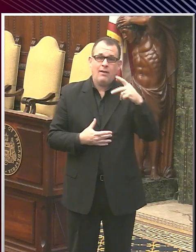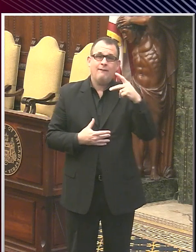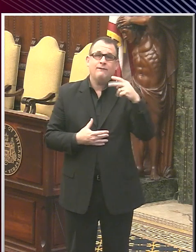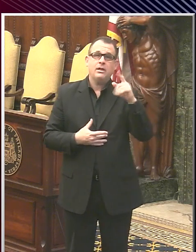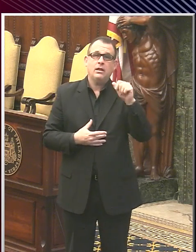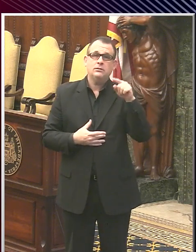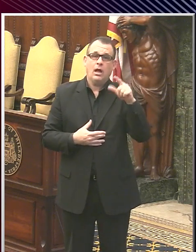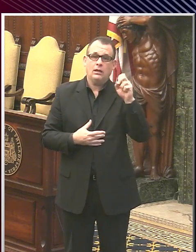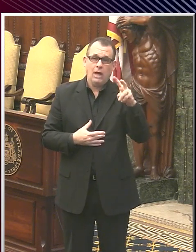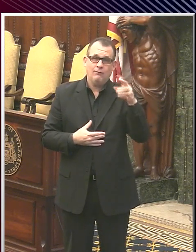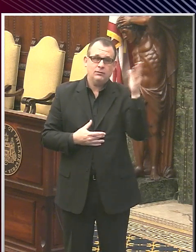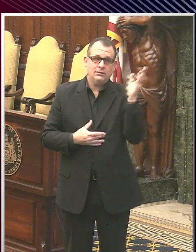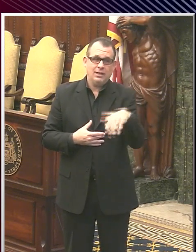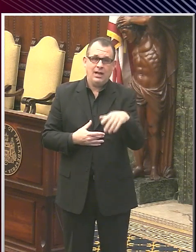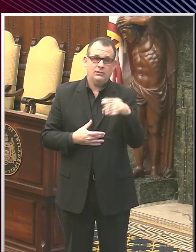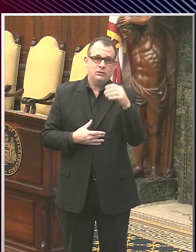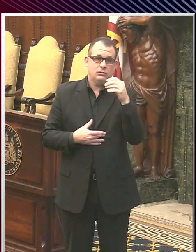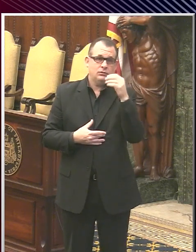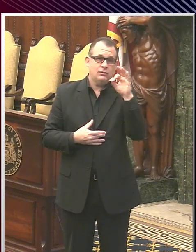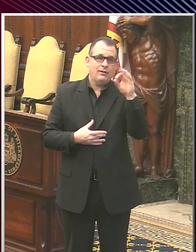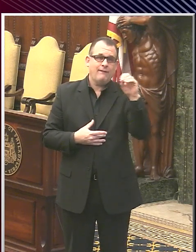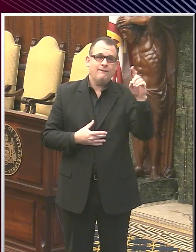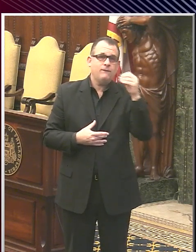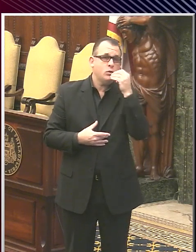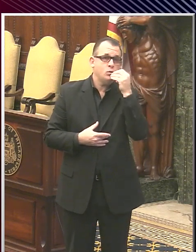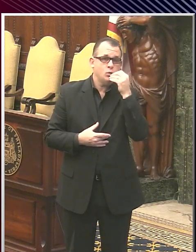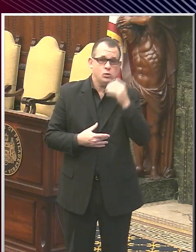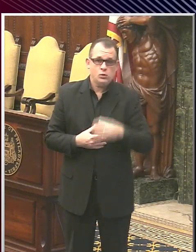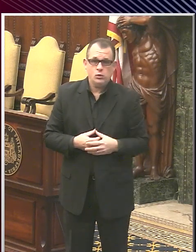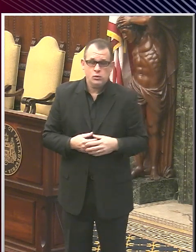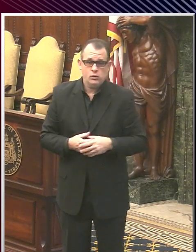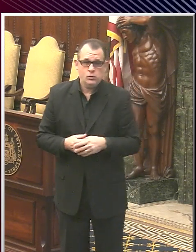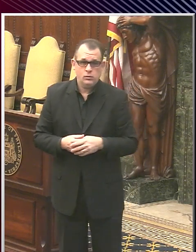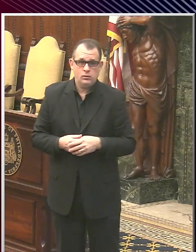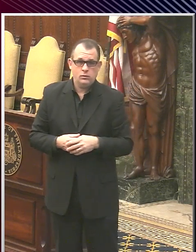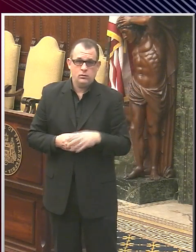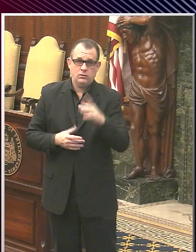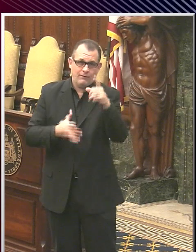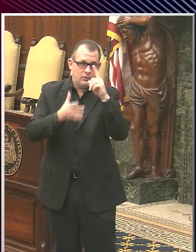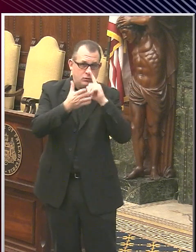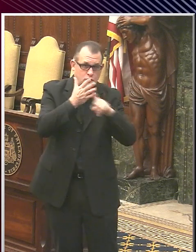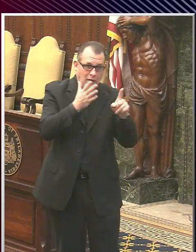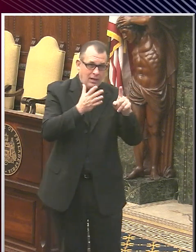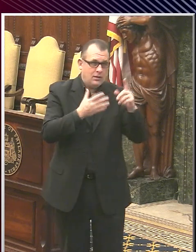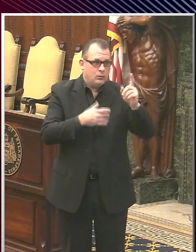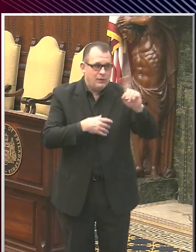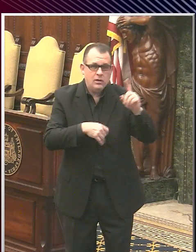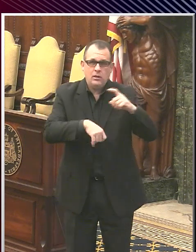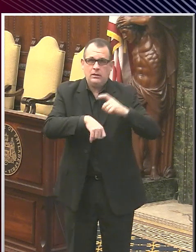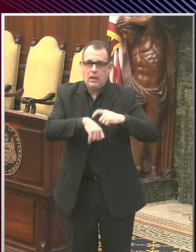phila.gov/food to confirm the new locations and schedules of food sites near them. Again, that's